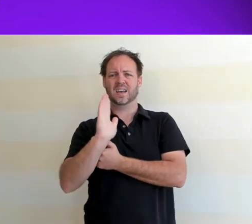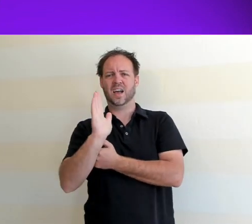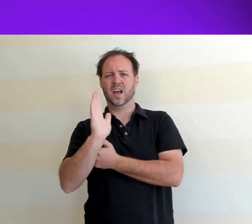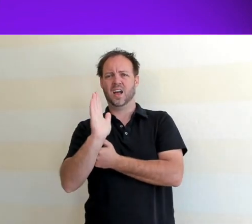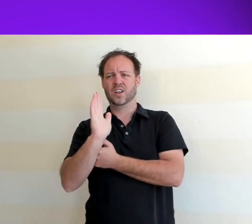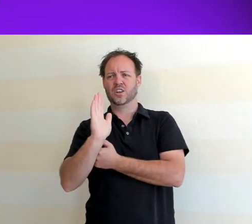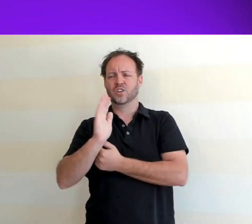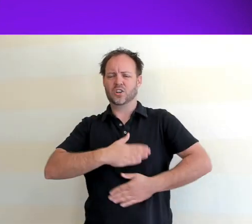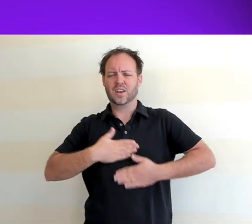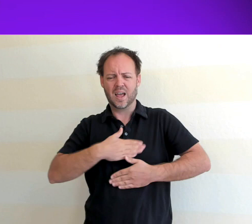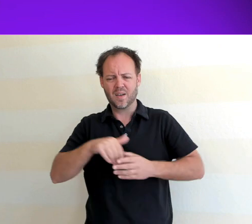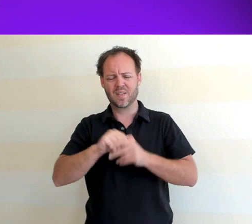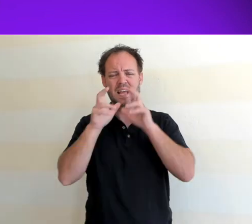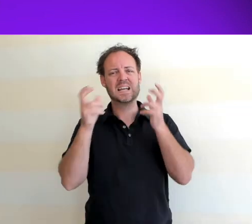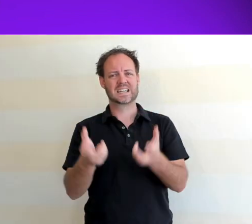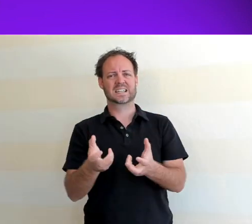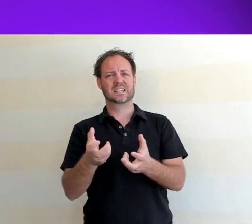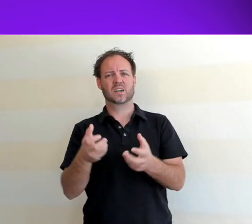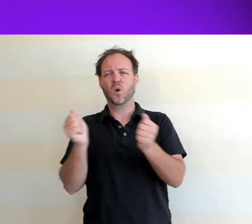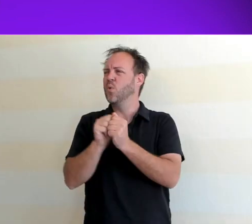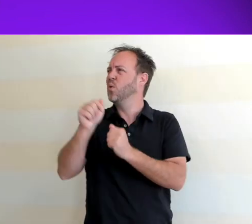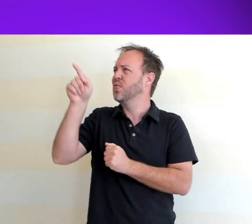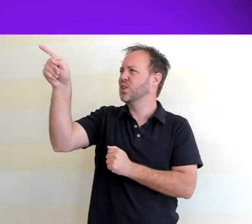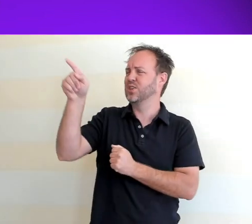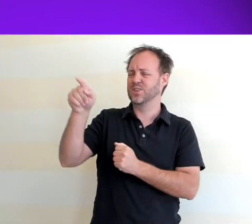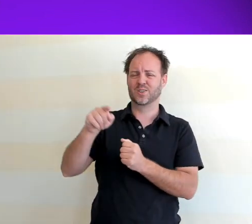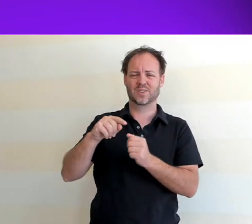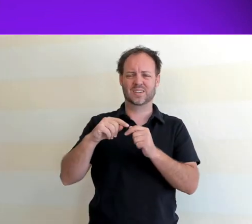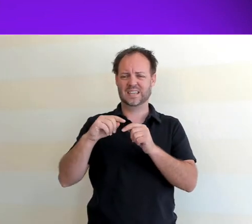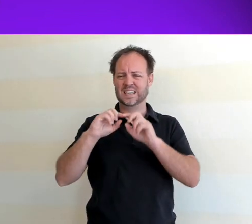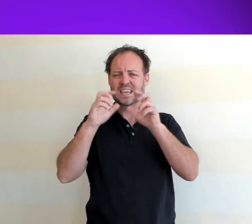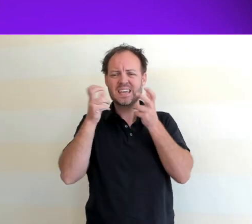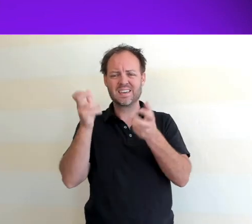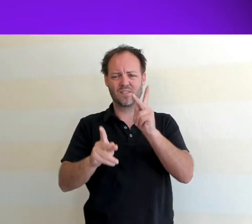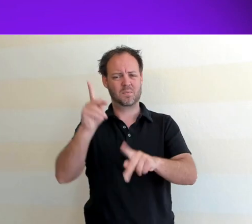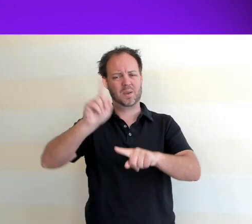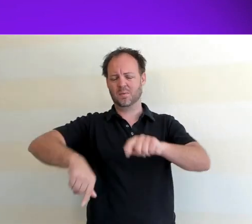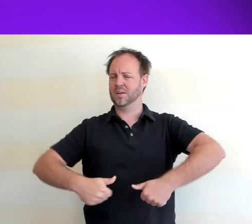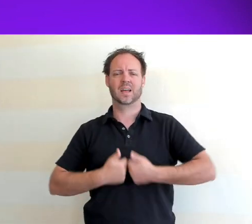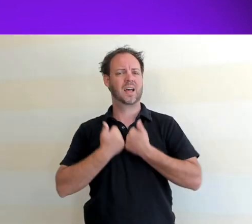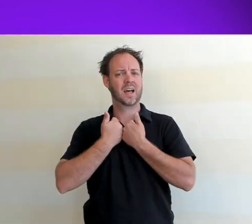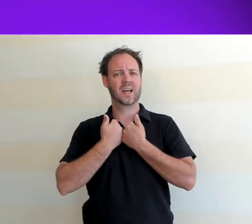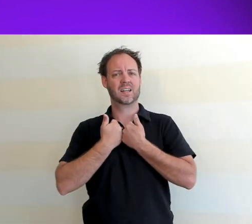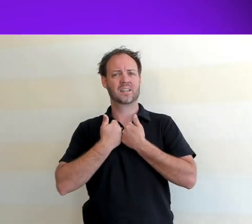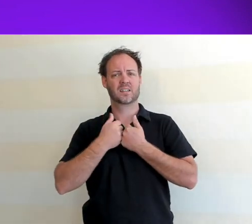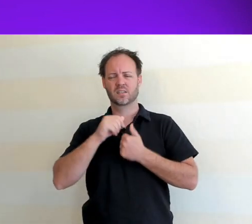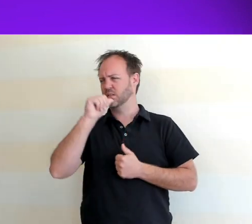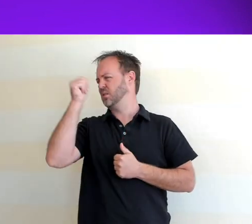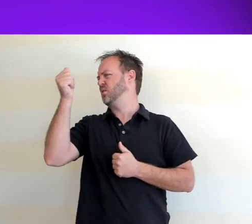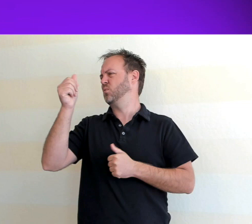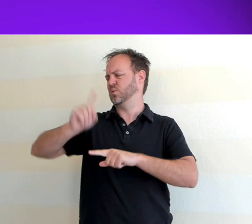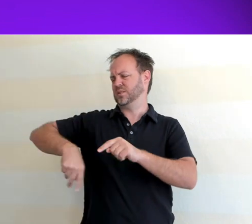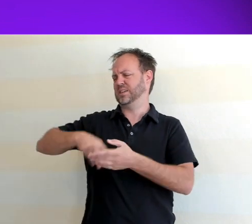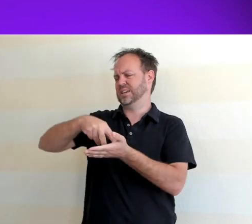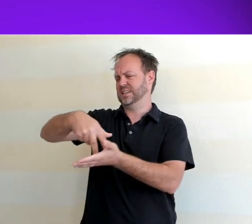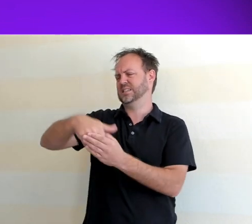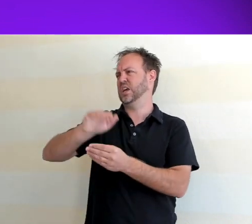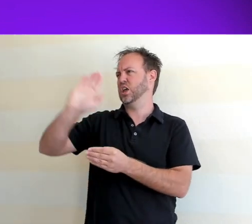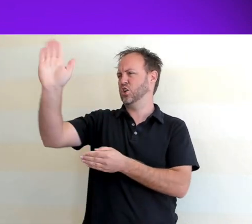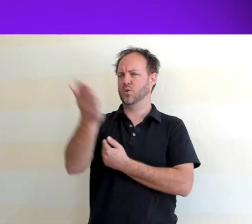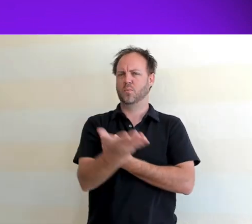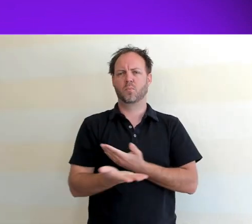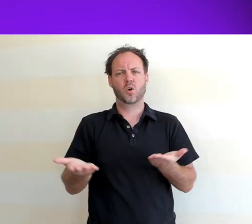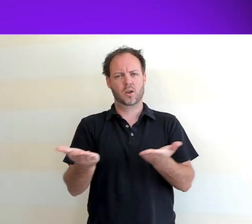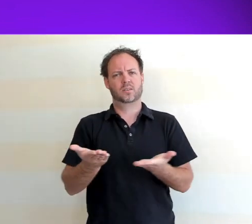a God who takes pleasure in evil. With you, the wicked cannot dwell. The arrogant cannot stand in